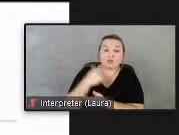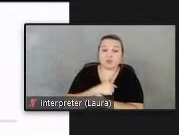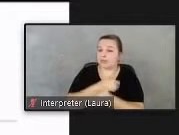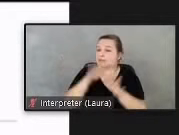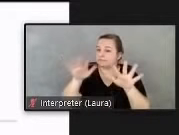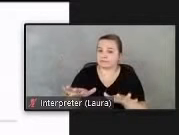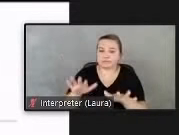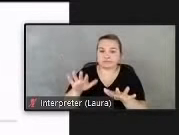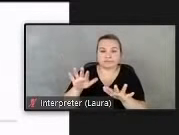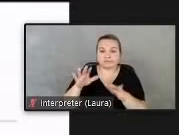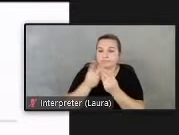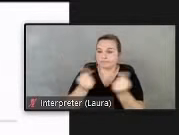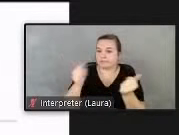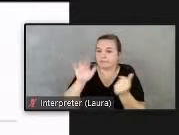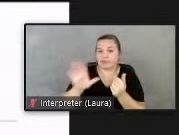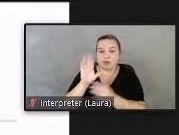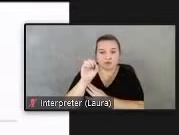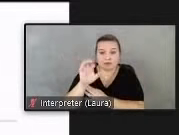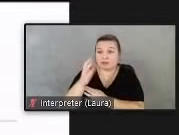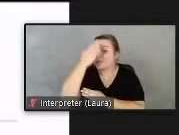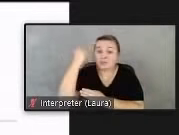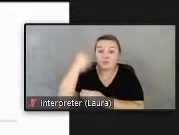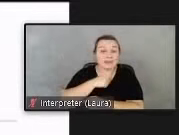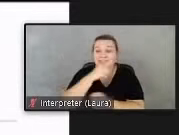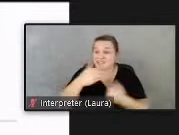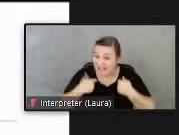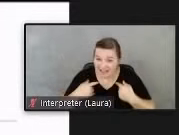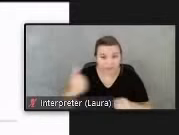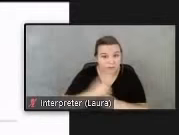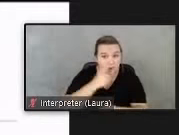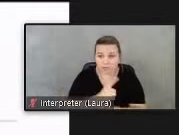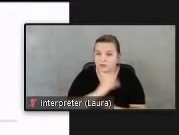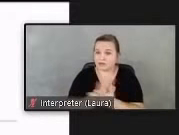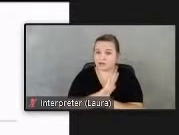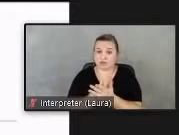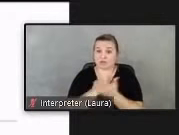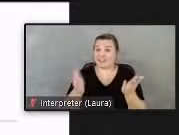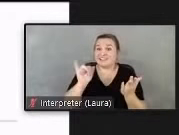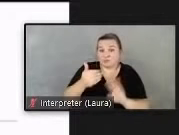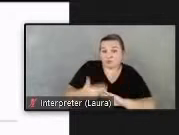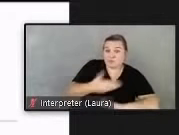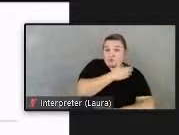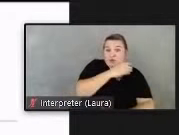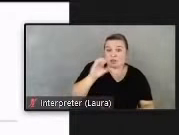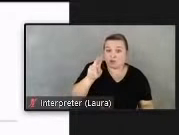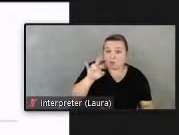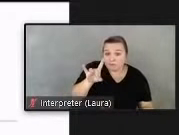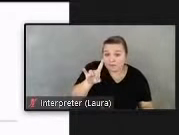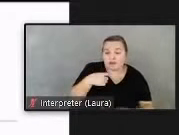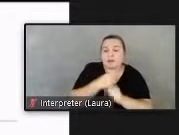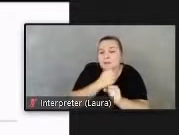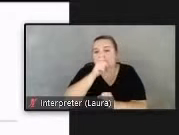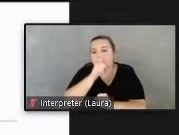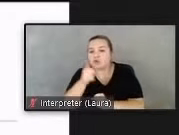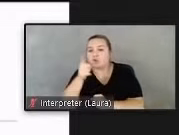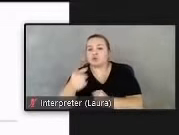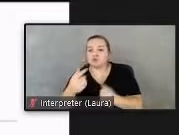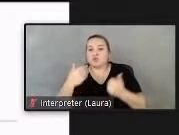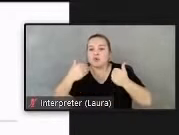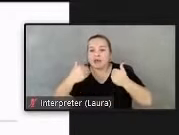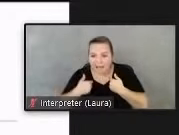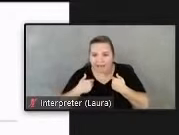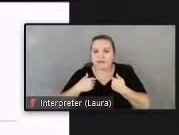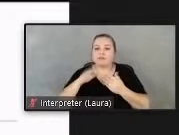because we often did not have the appropriate documentation. This is all pre-COVID. So make sure that you have this and emphasize this and be part of